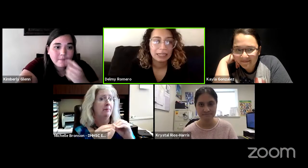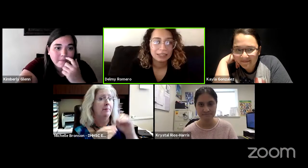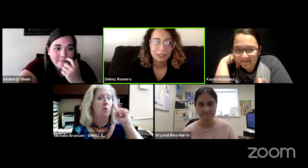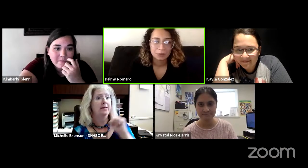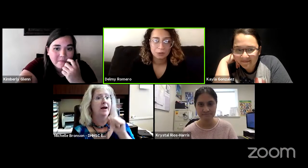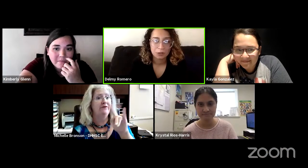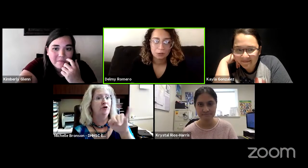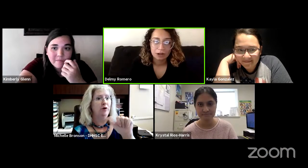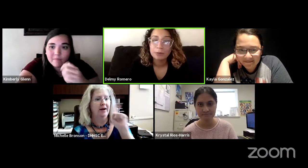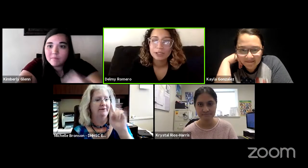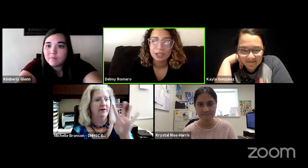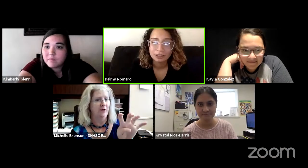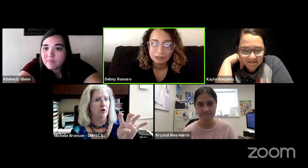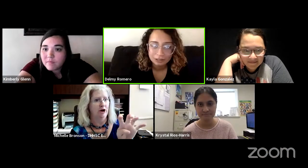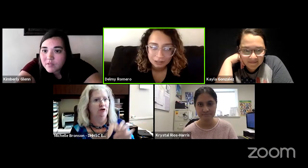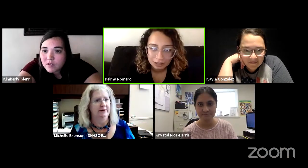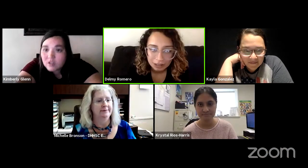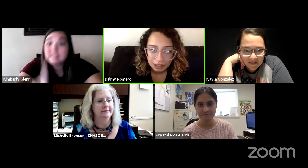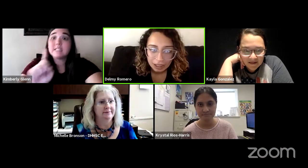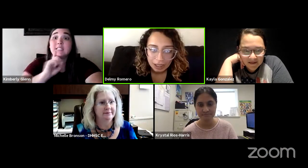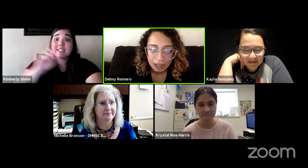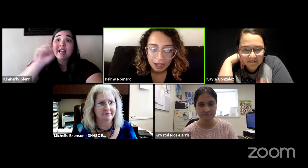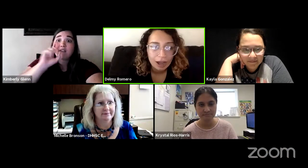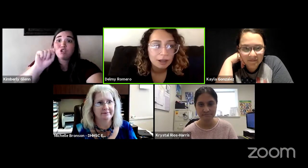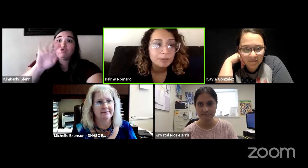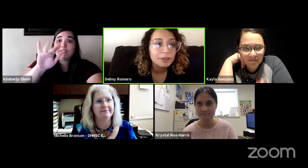Go ahead, Kayla, see which one you want, or Michelle.